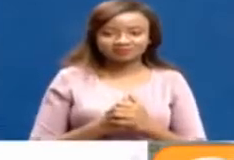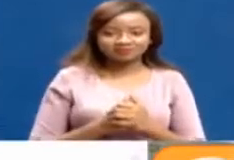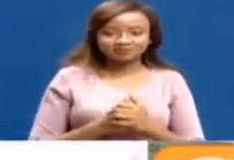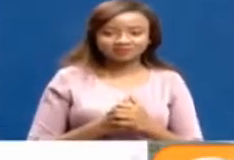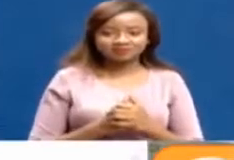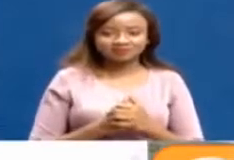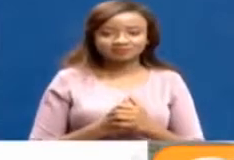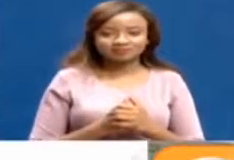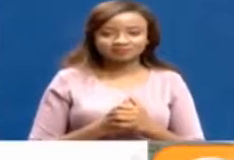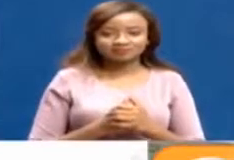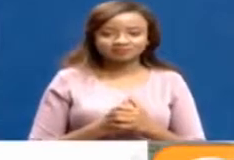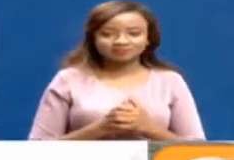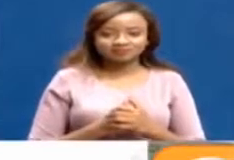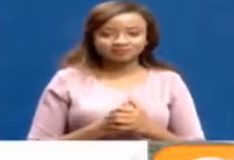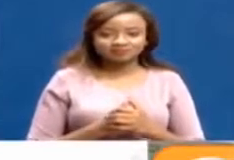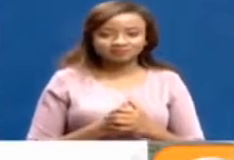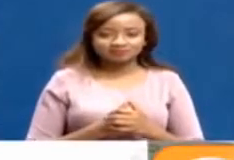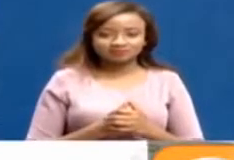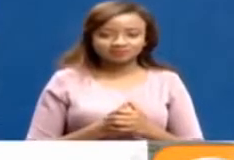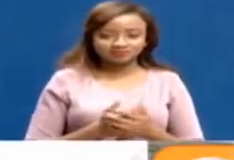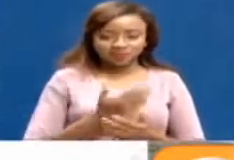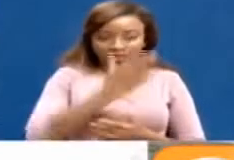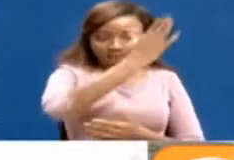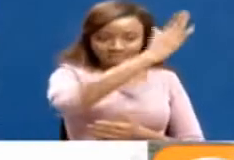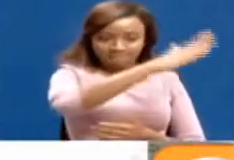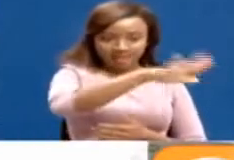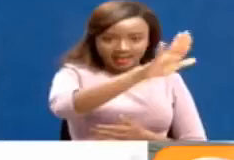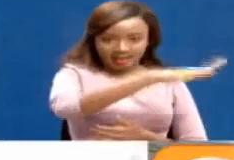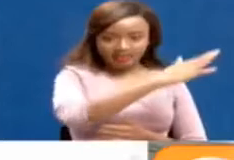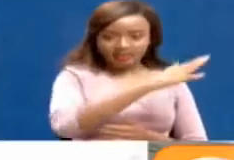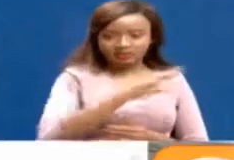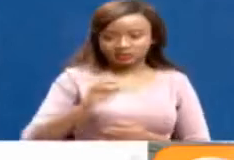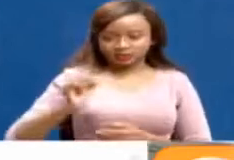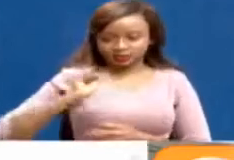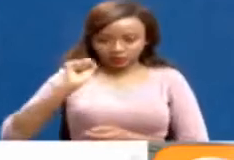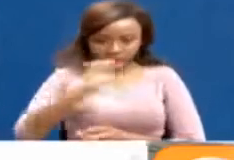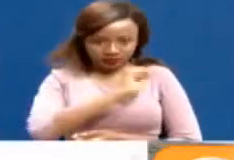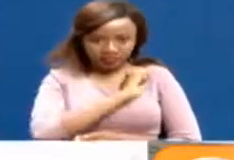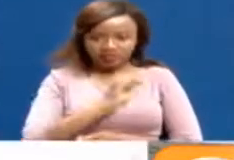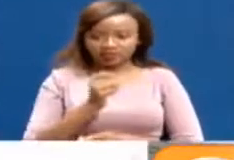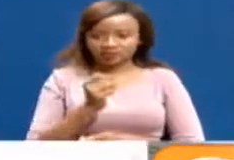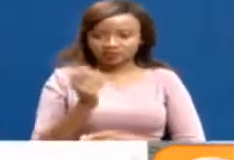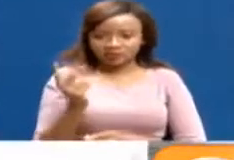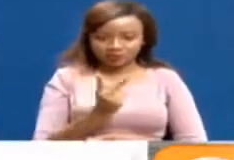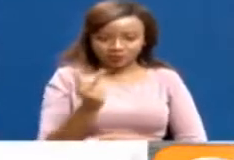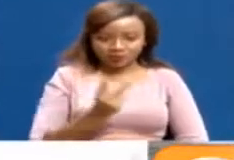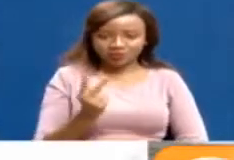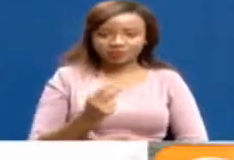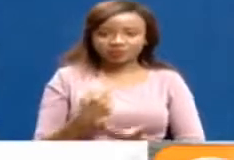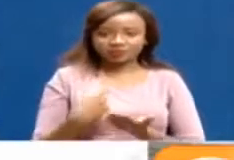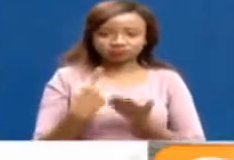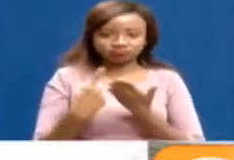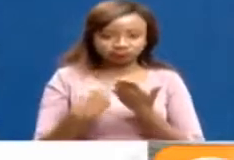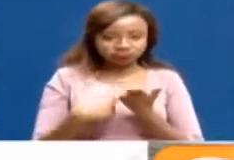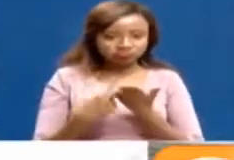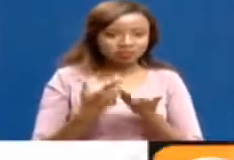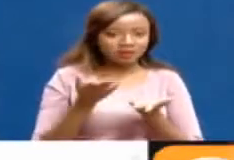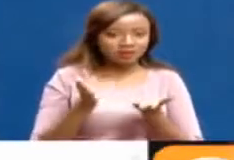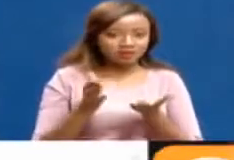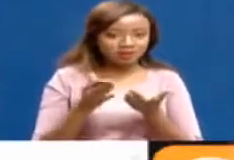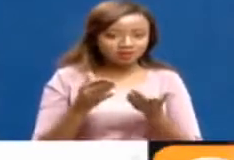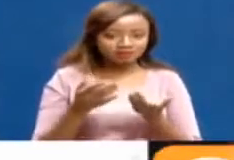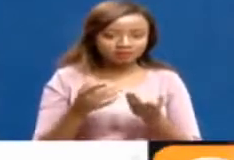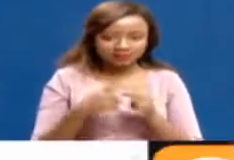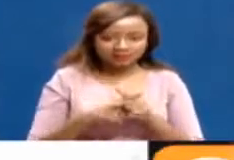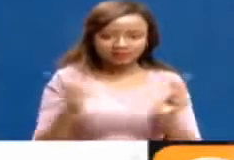So Parliament is back? Both houses? Parliament was back yesterday,